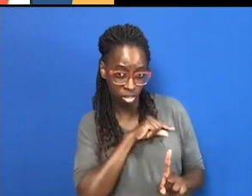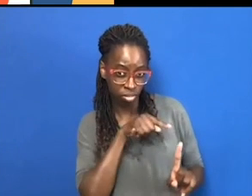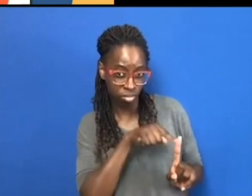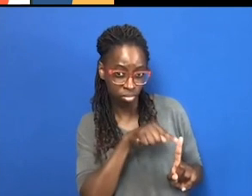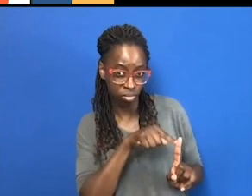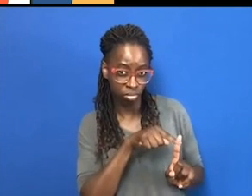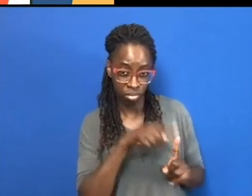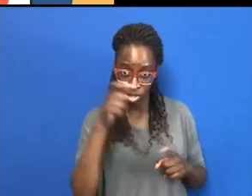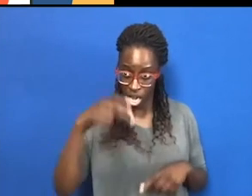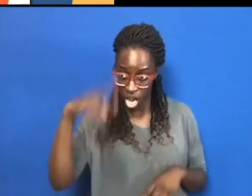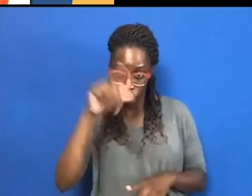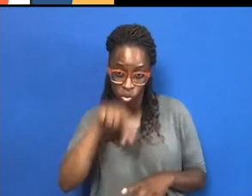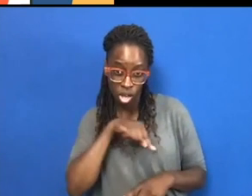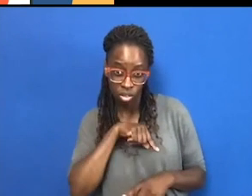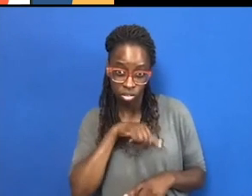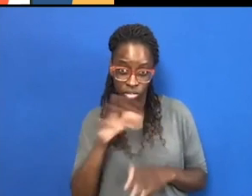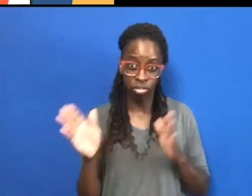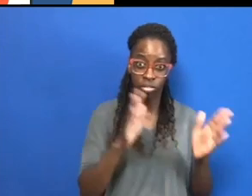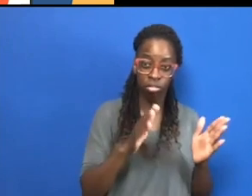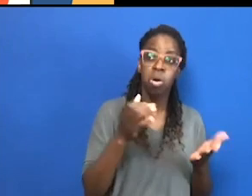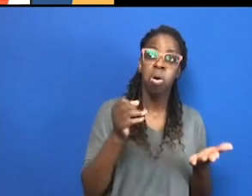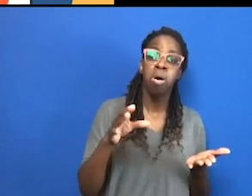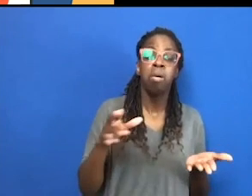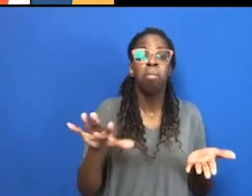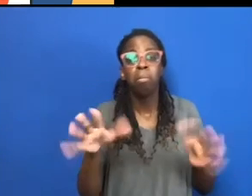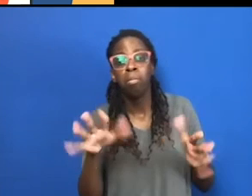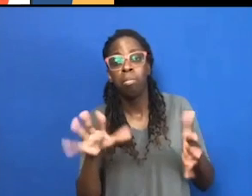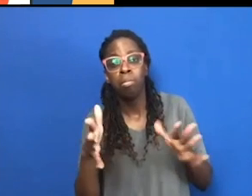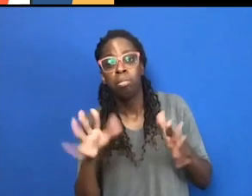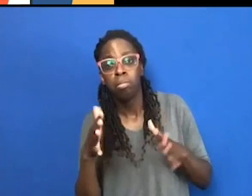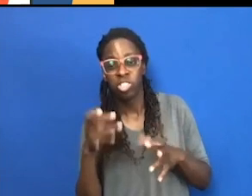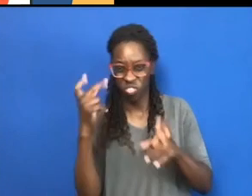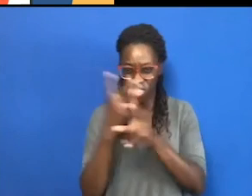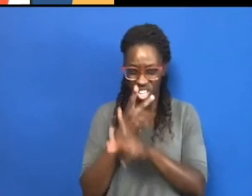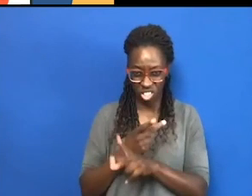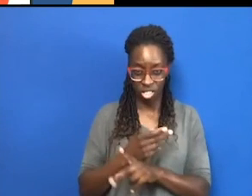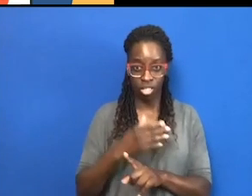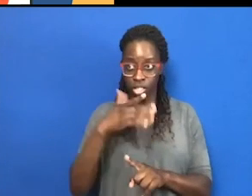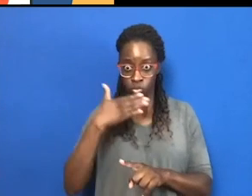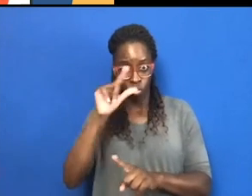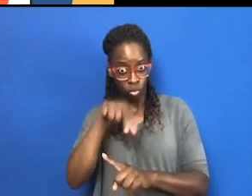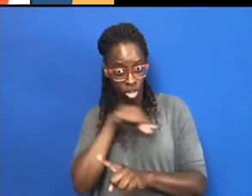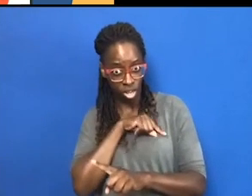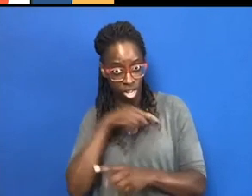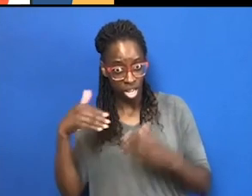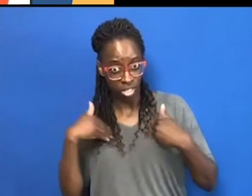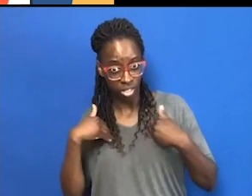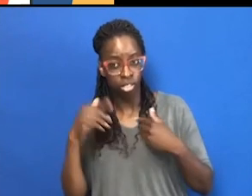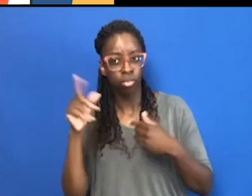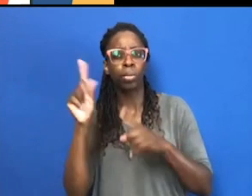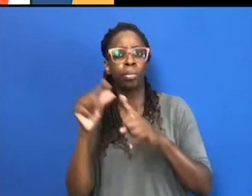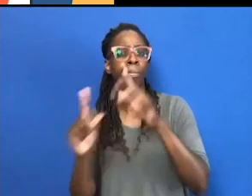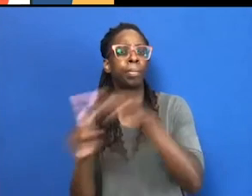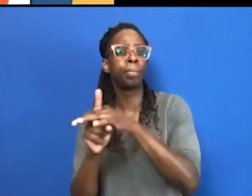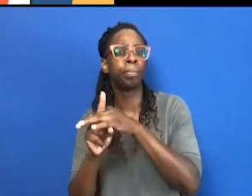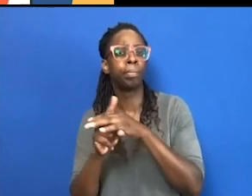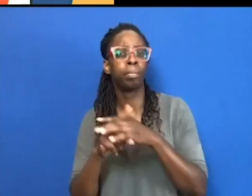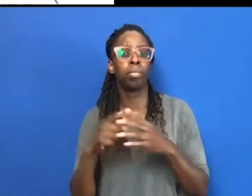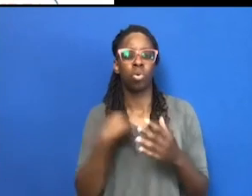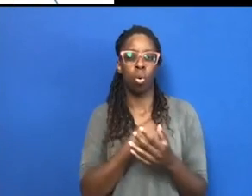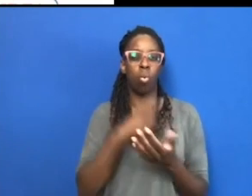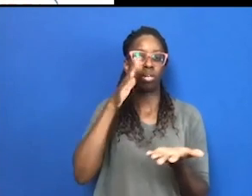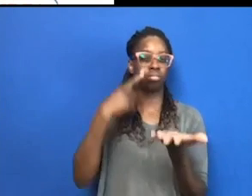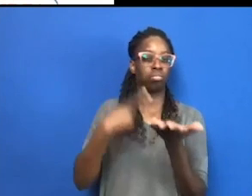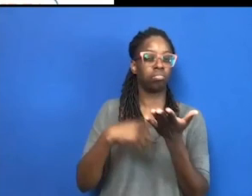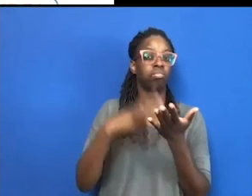out where those high quality indicators are. And that is our next step. So thank you